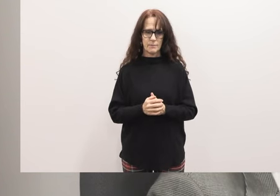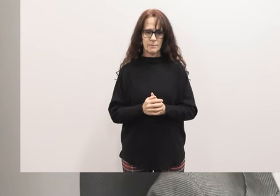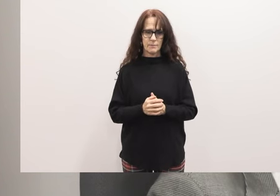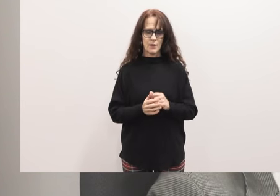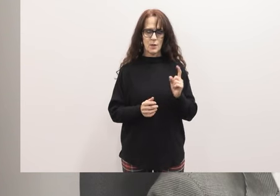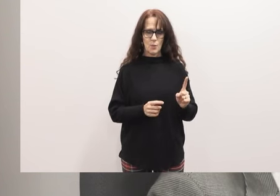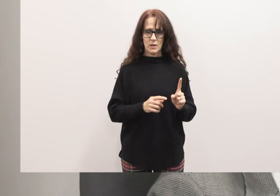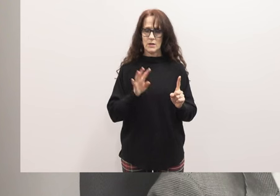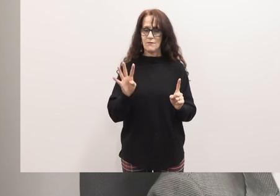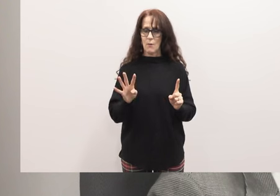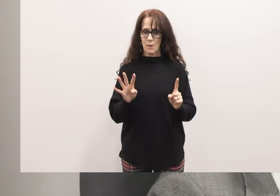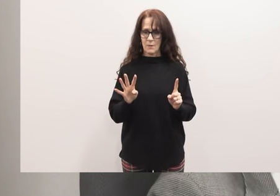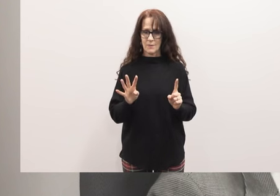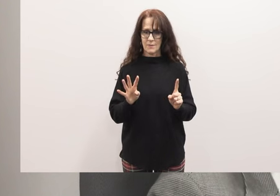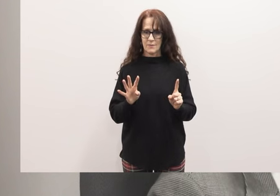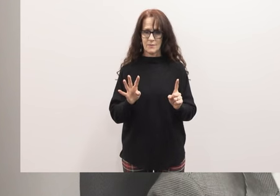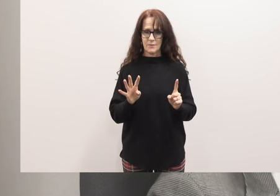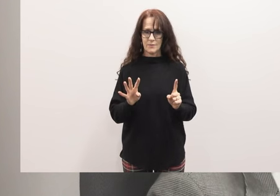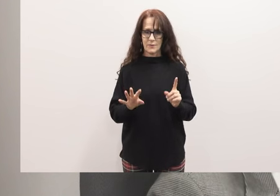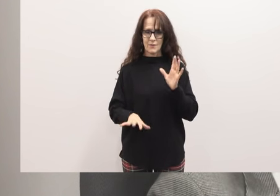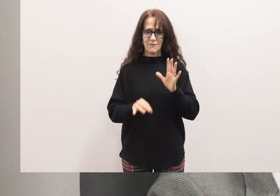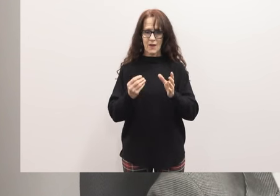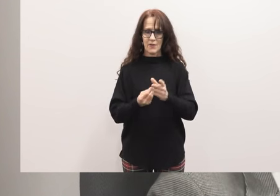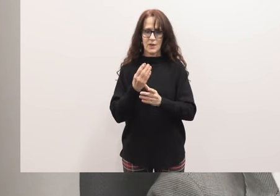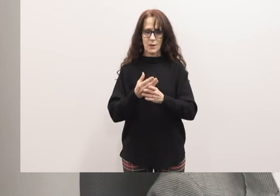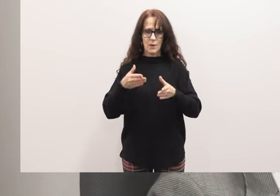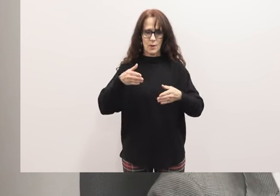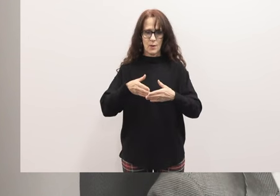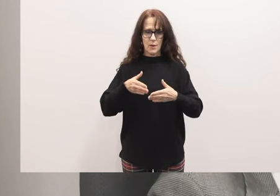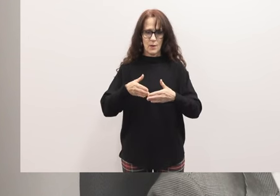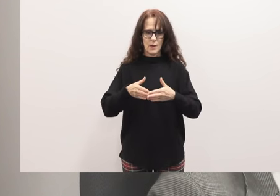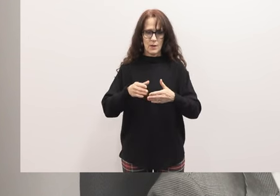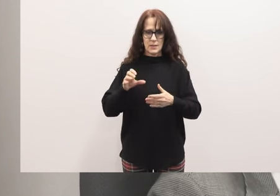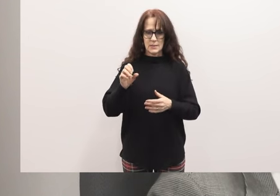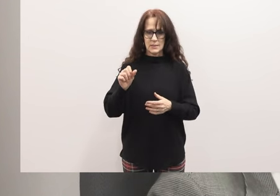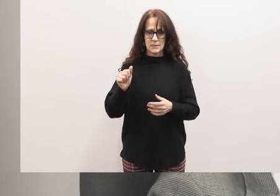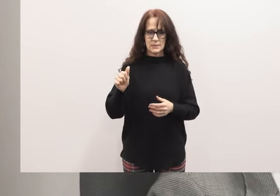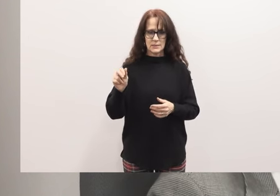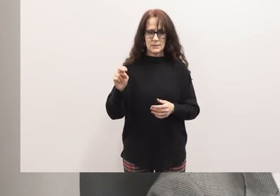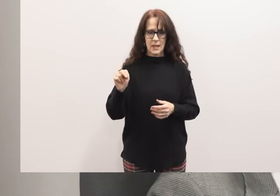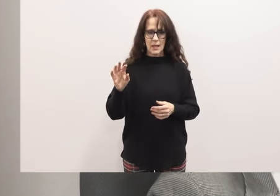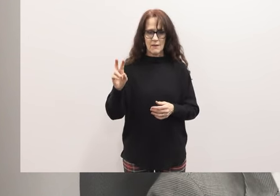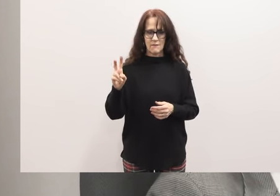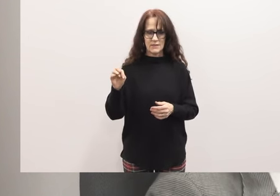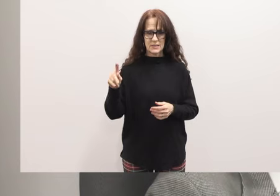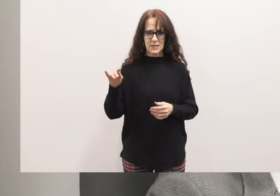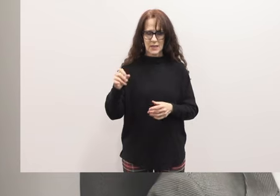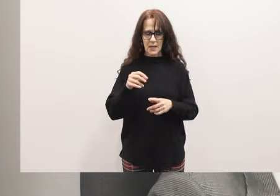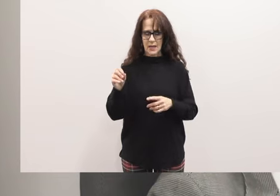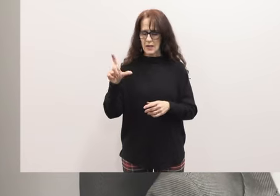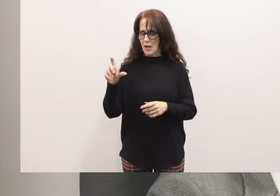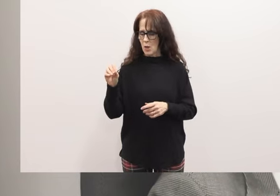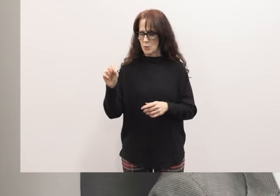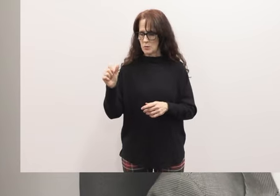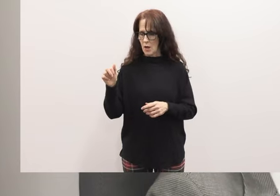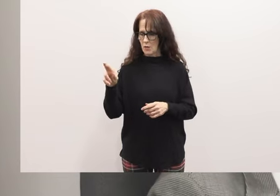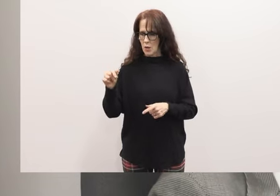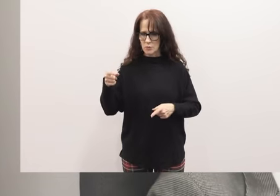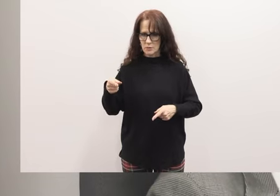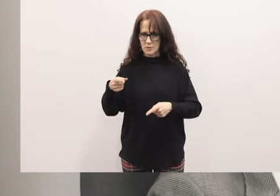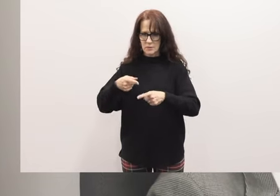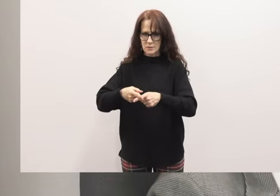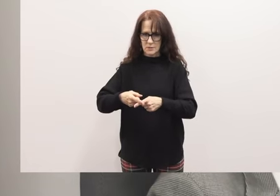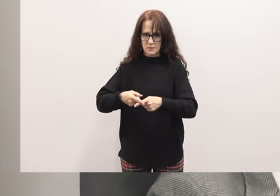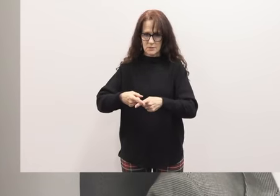from 1 to 4. And you can find that garden on the corner of San Vicente and Los Arcos. It's